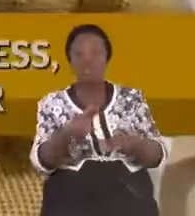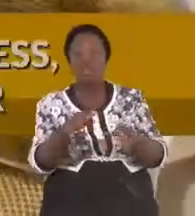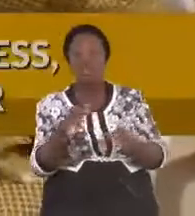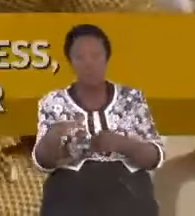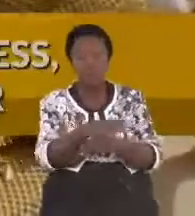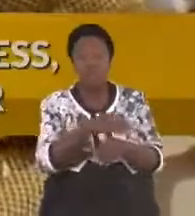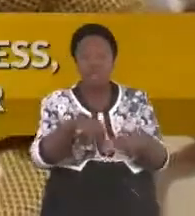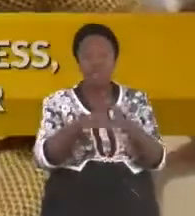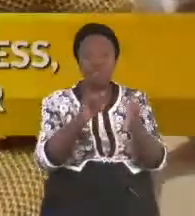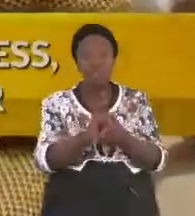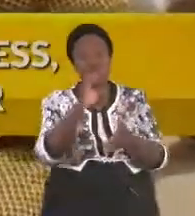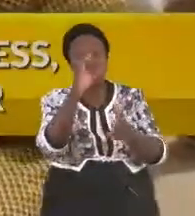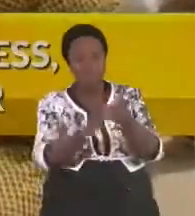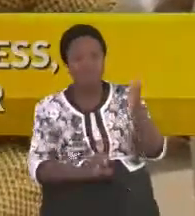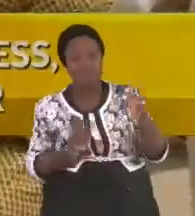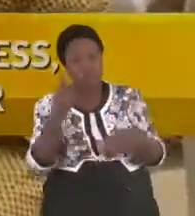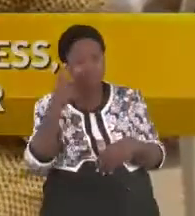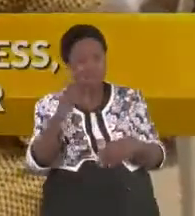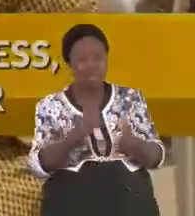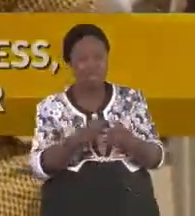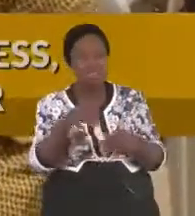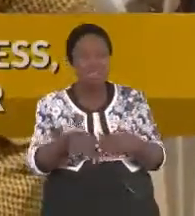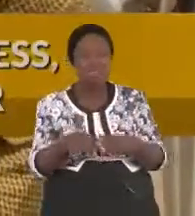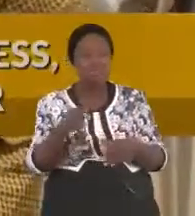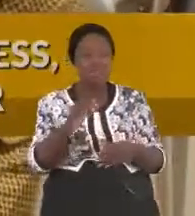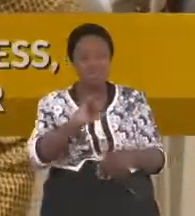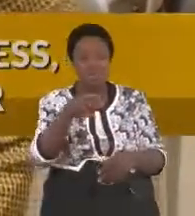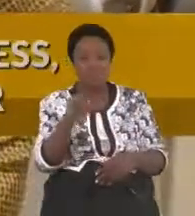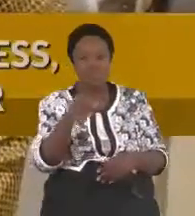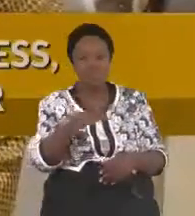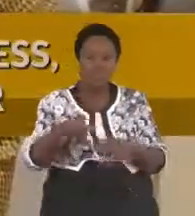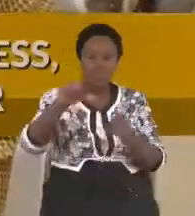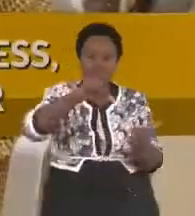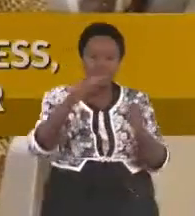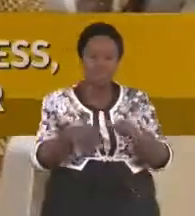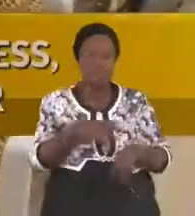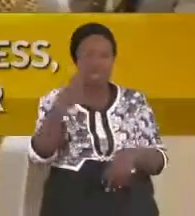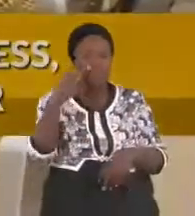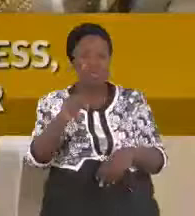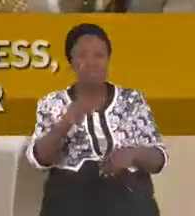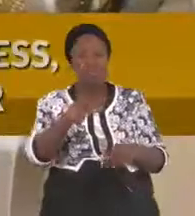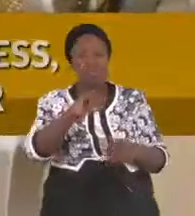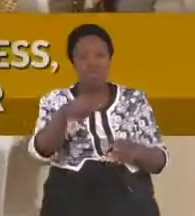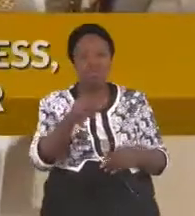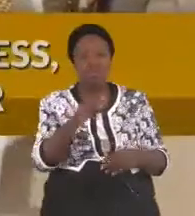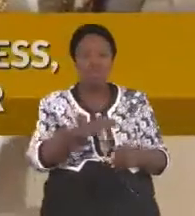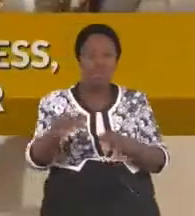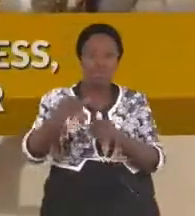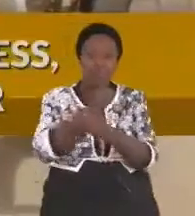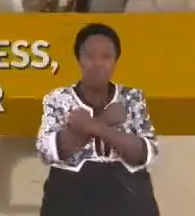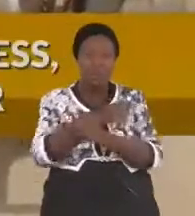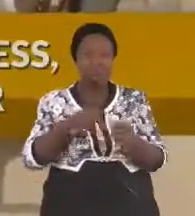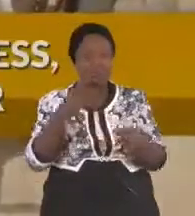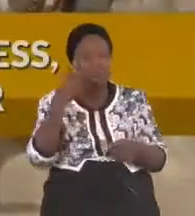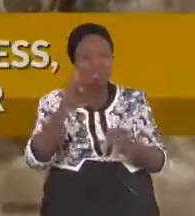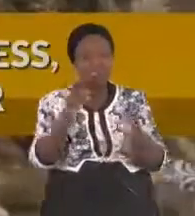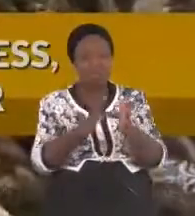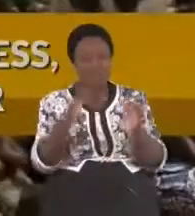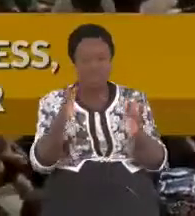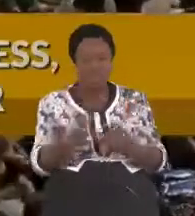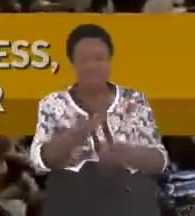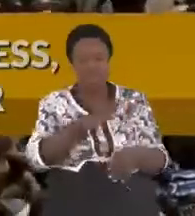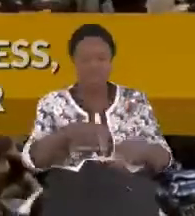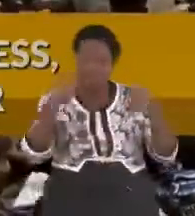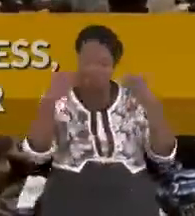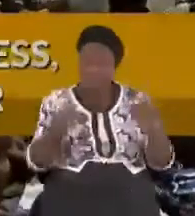seen John the Baptist. We've seen John the Beloved. We've seen Jesus Christ. Now, whosoever